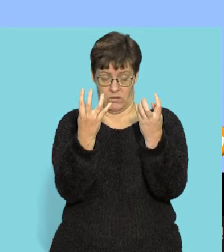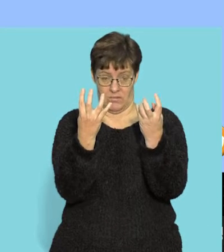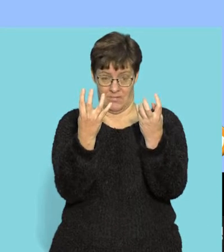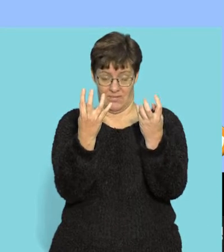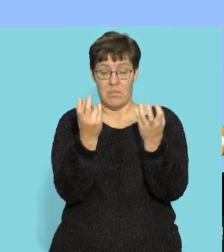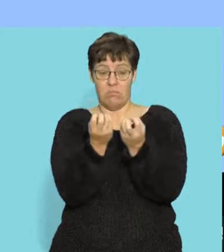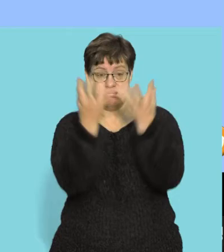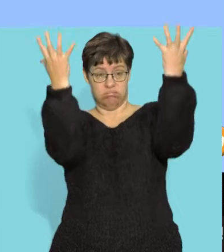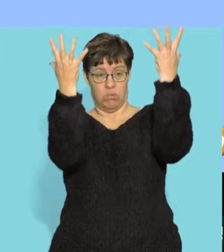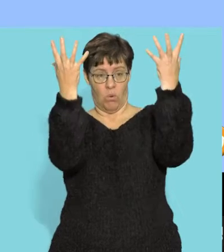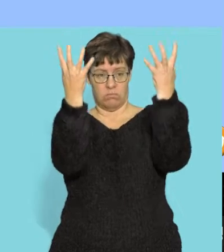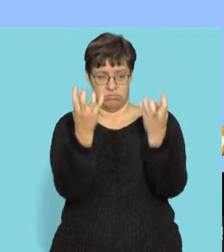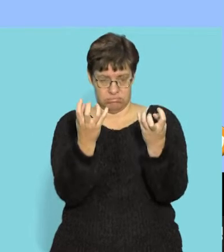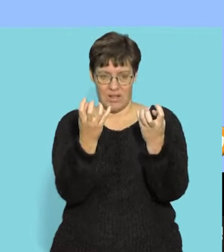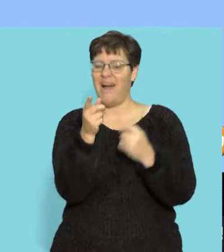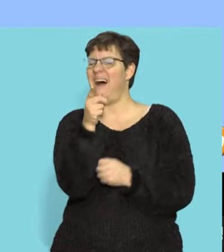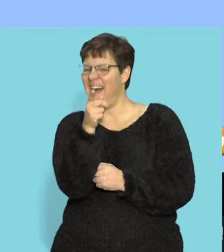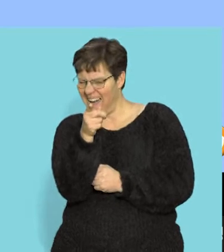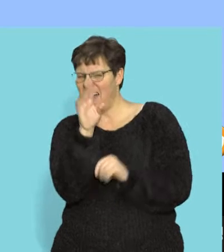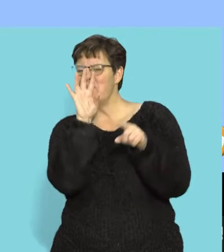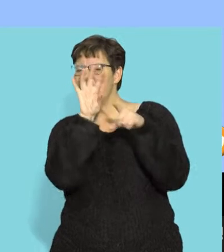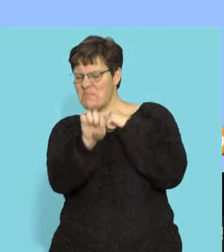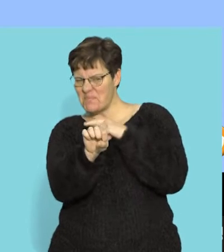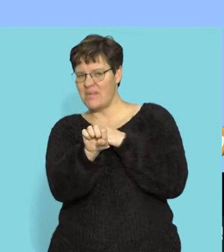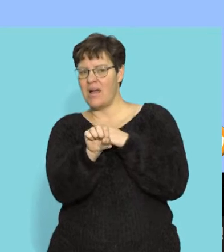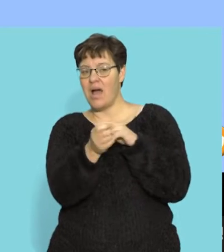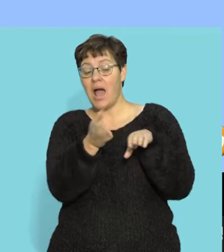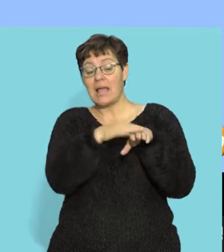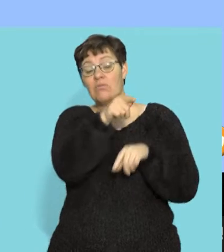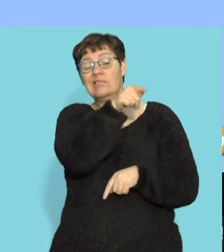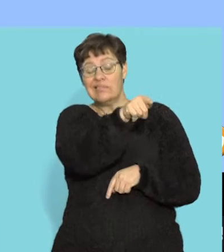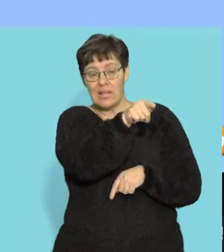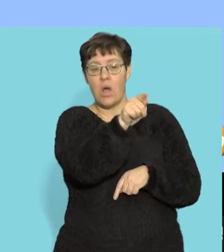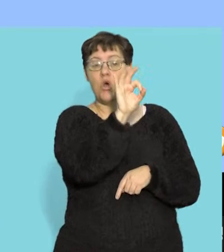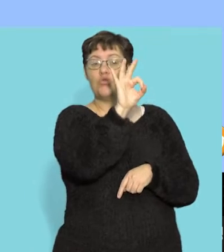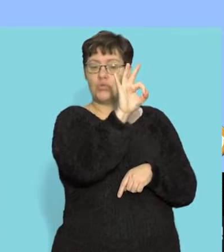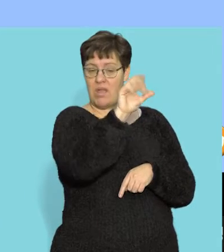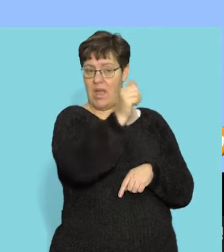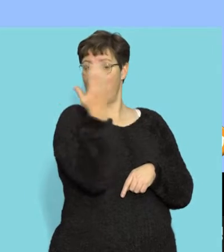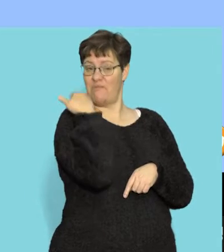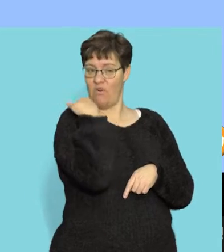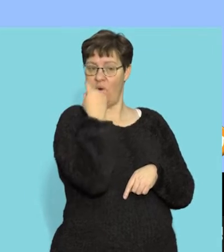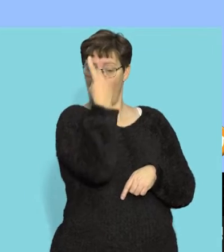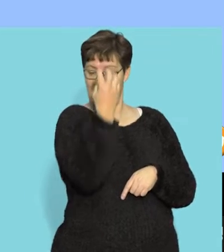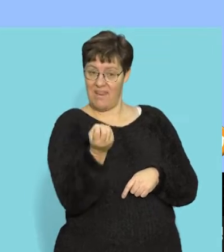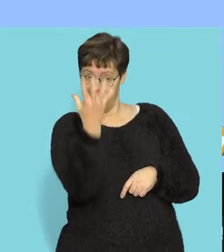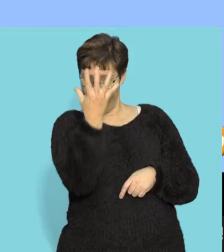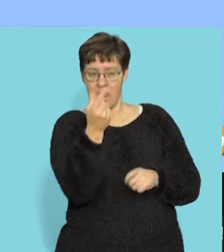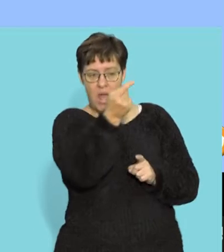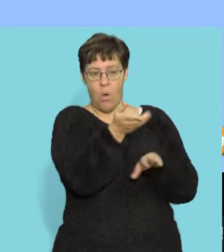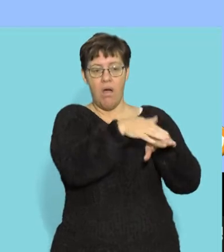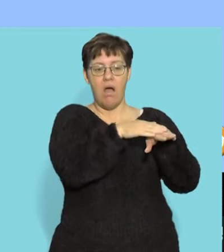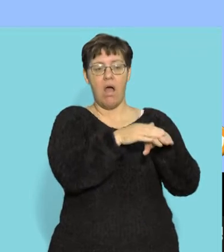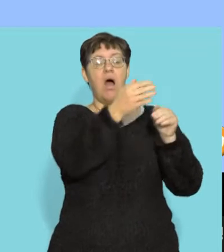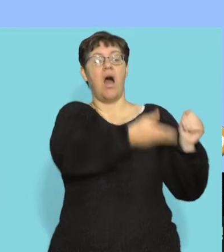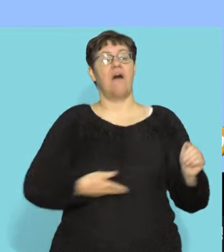brighter or, you know, dimmer, but there is an indication that the current in the light in the circuit has halved